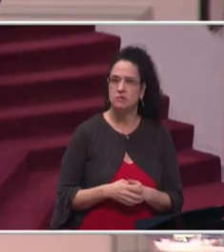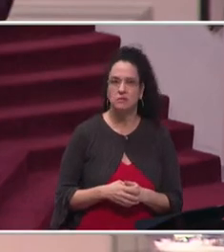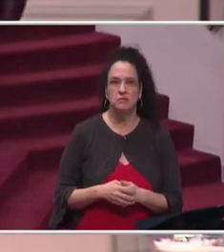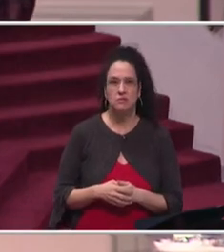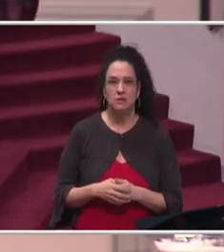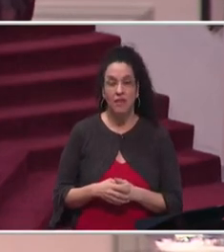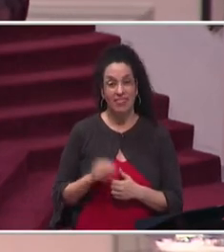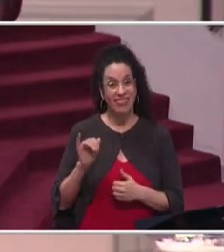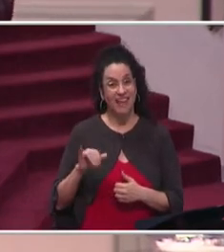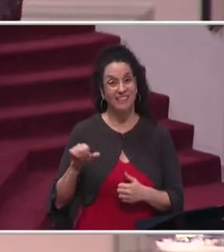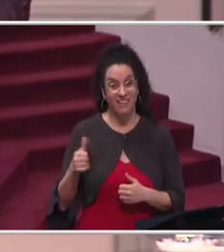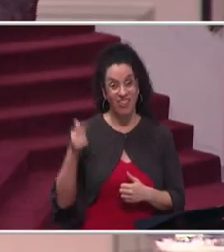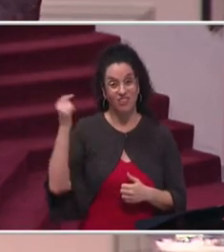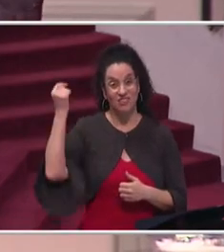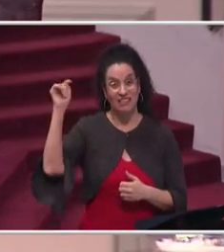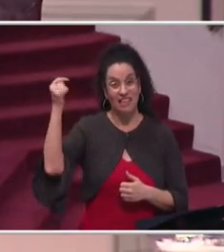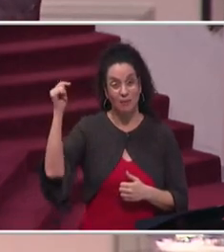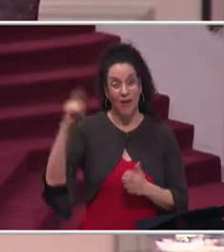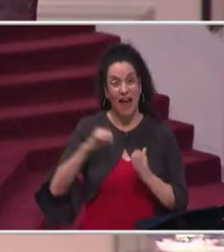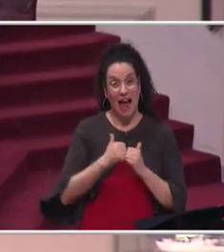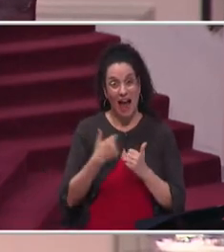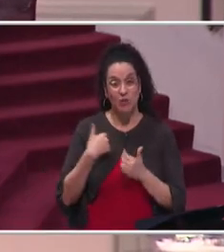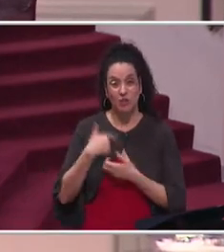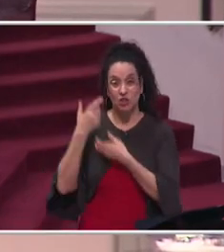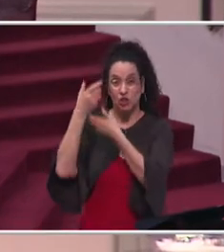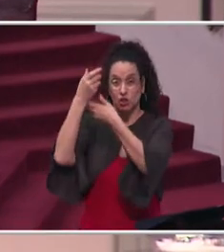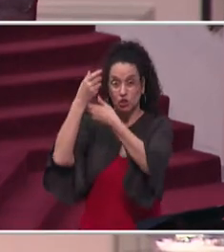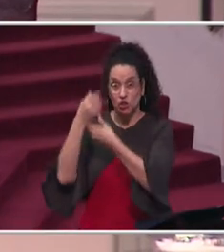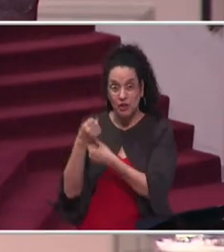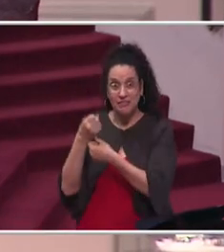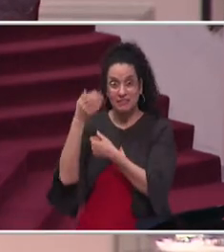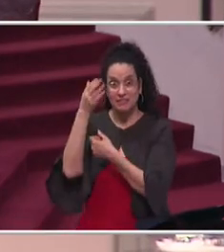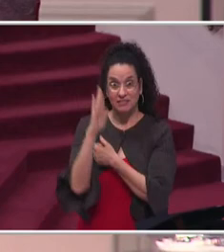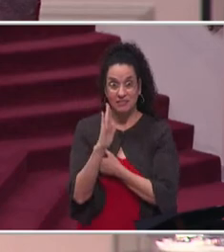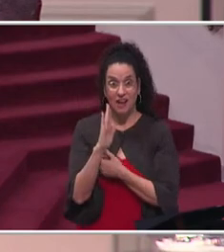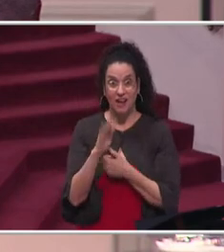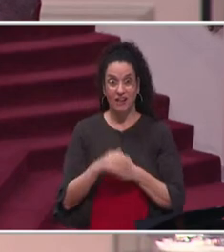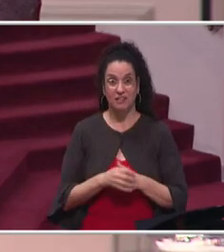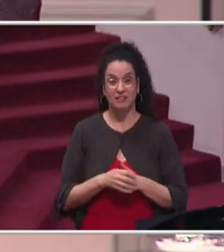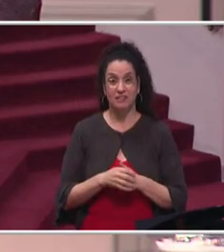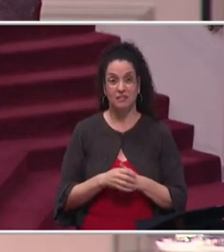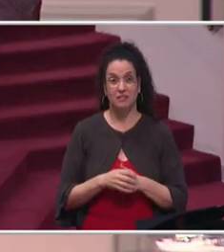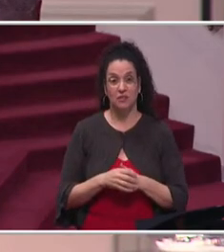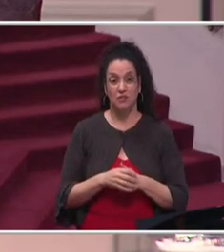It's another testimony of how we have trusted God,